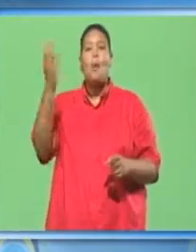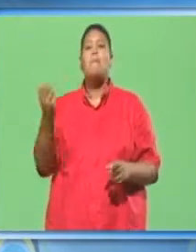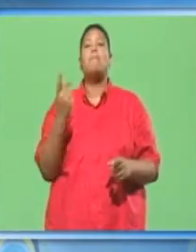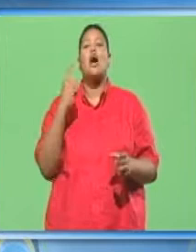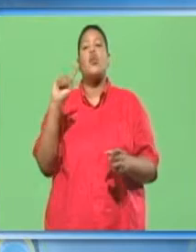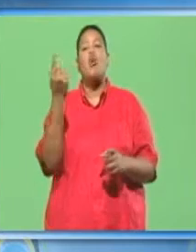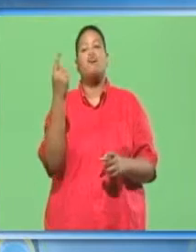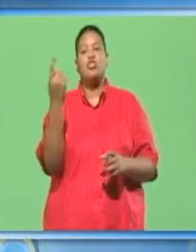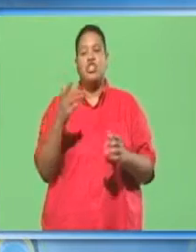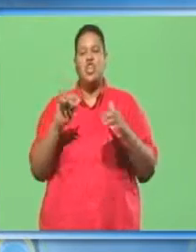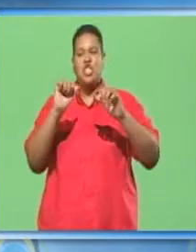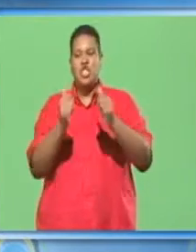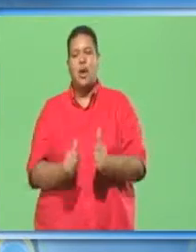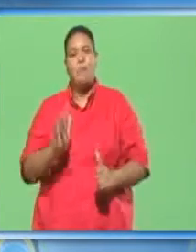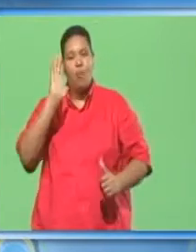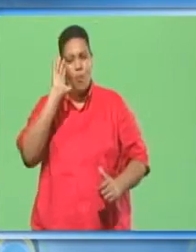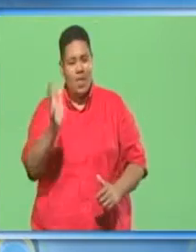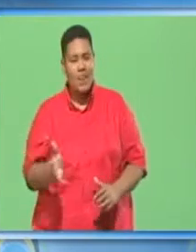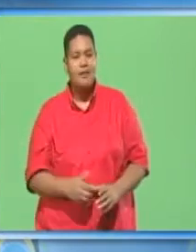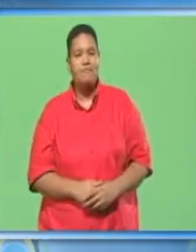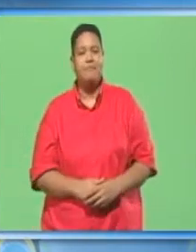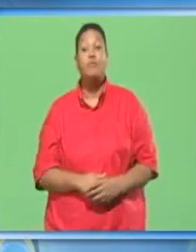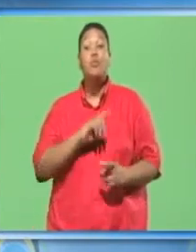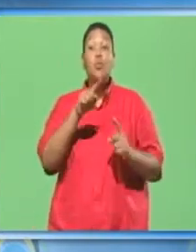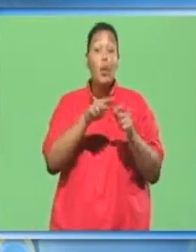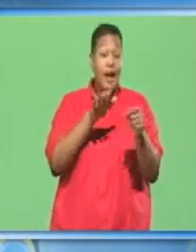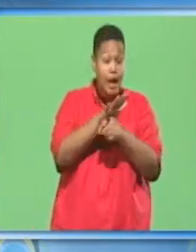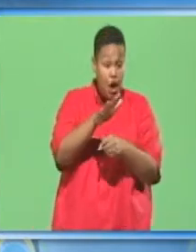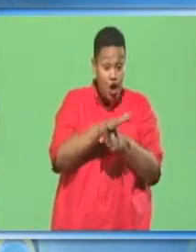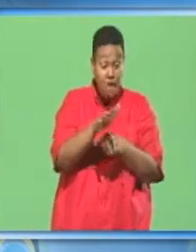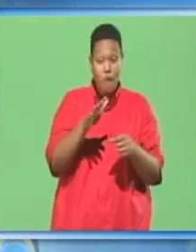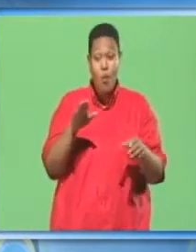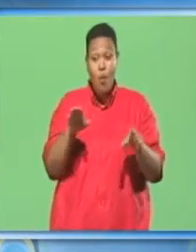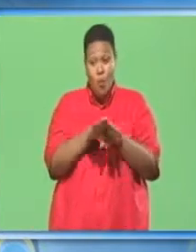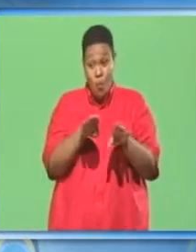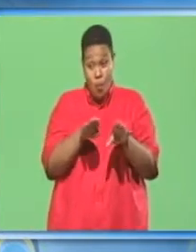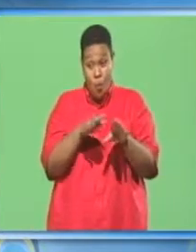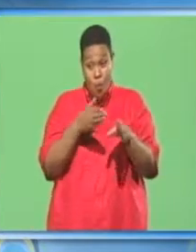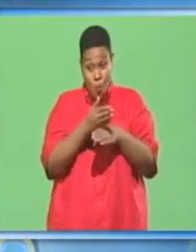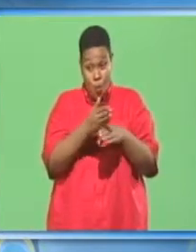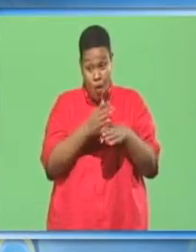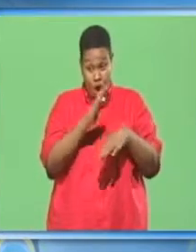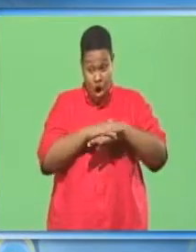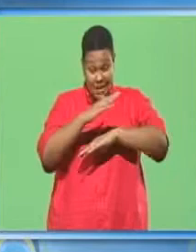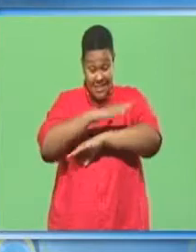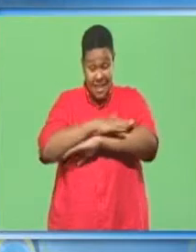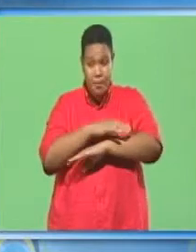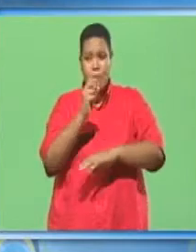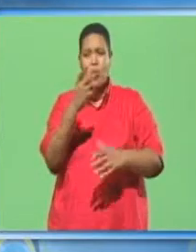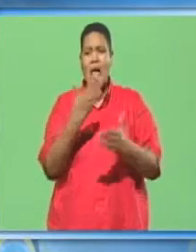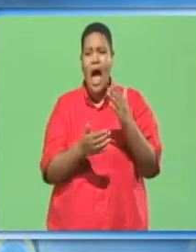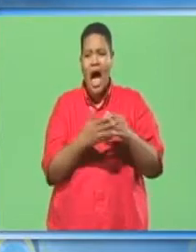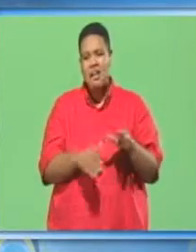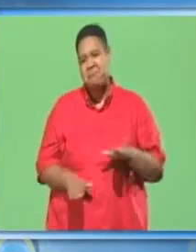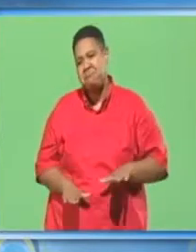shape. When enough wood is on the outfeed table, place both hands on the table and finish the